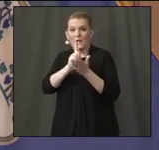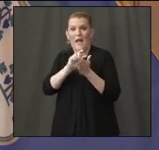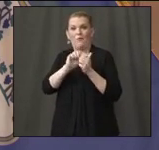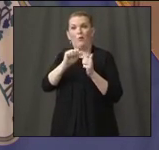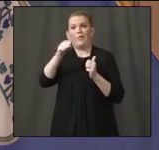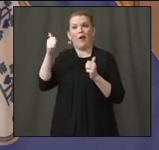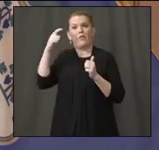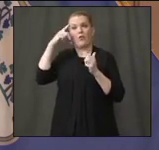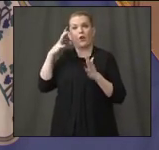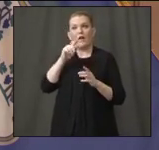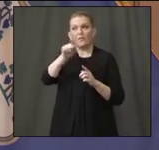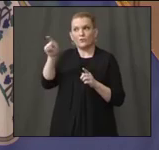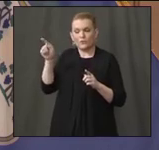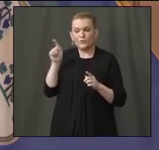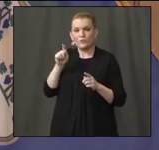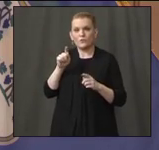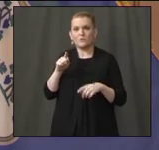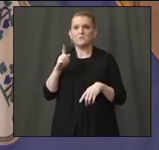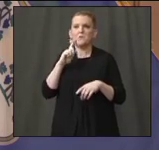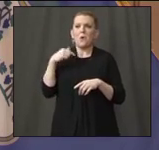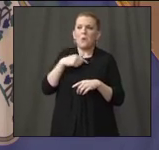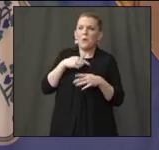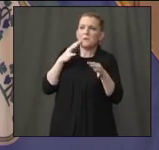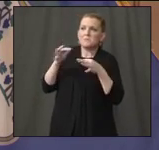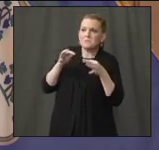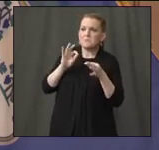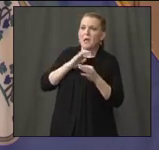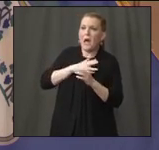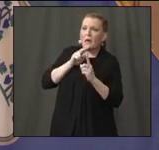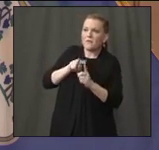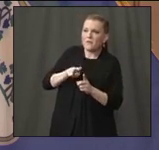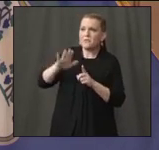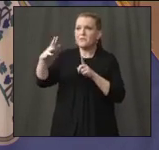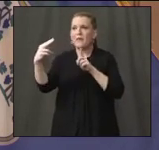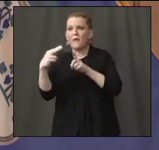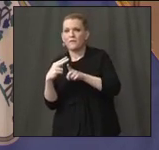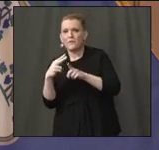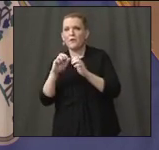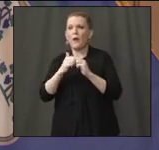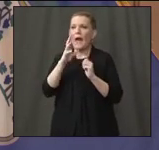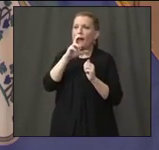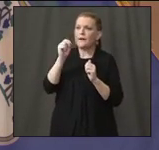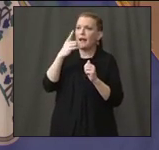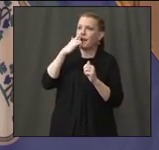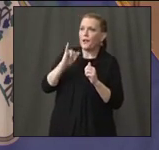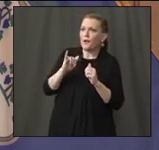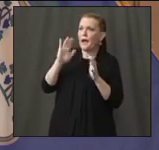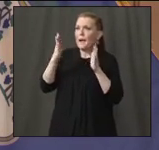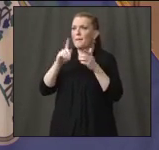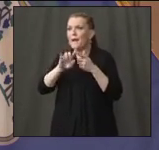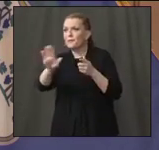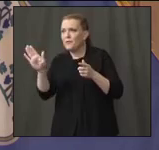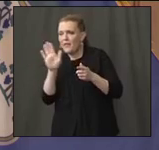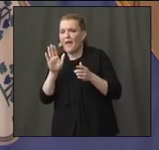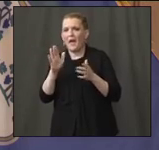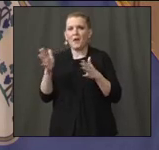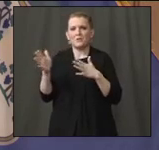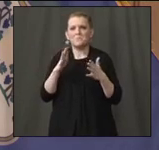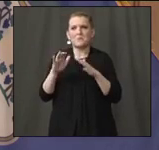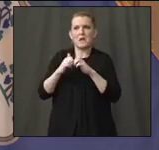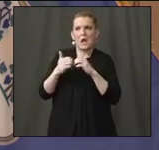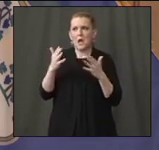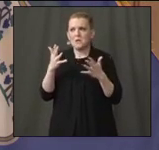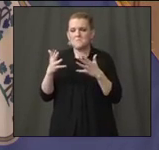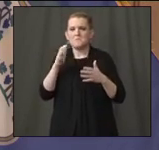we square off on that. I think of most interest to all the governors, bipartisan, both sides of the aisle, they really wanted